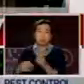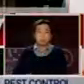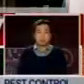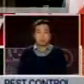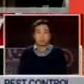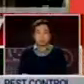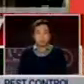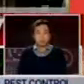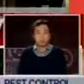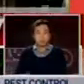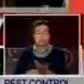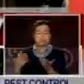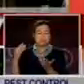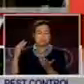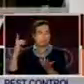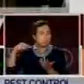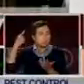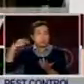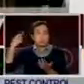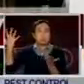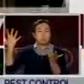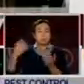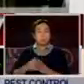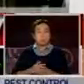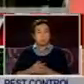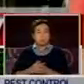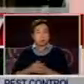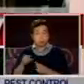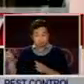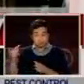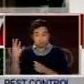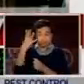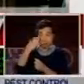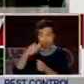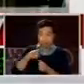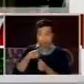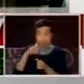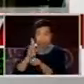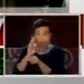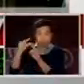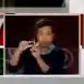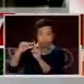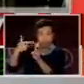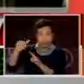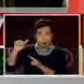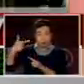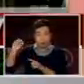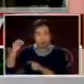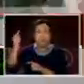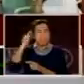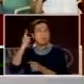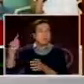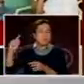Ano namang klaseng kagaguhan yan? Galit kayo dahil ginamit ko ang salita na kagaguhan? I repeat, kagaguhan yan.